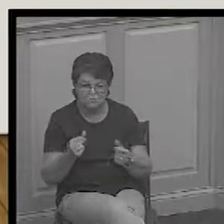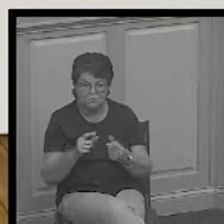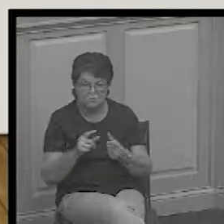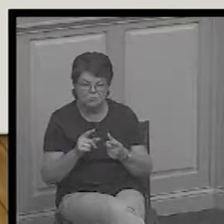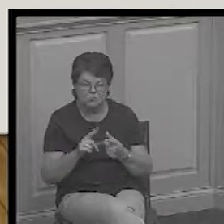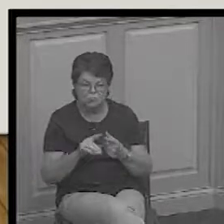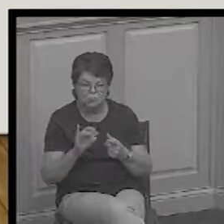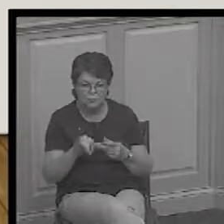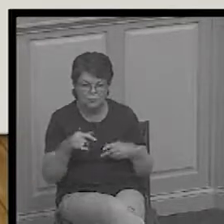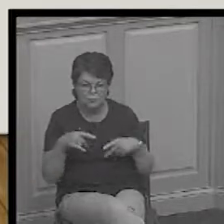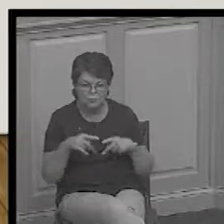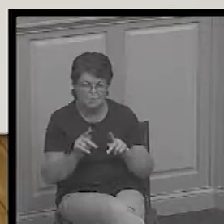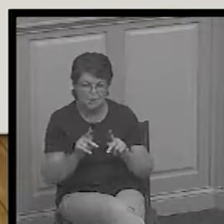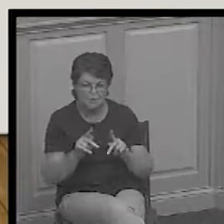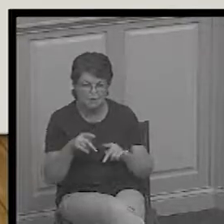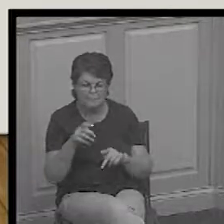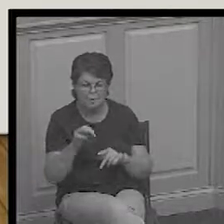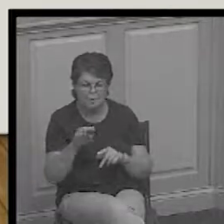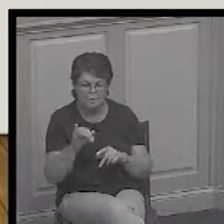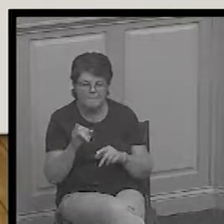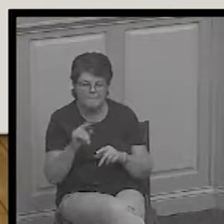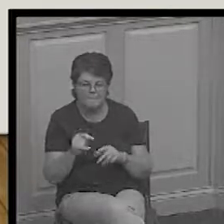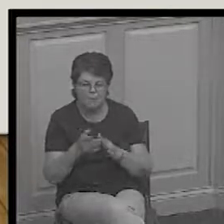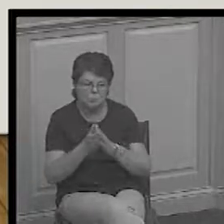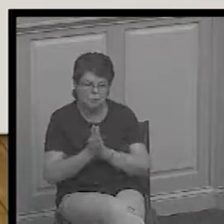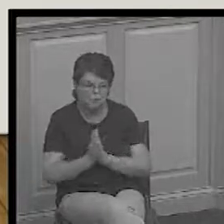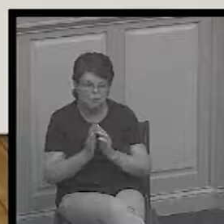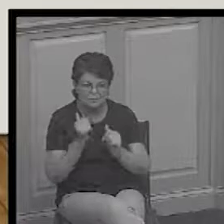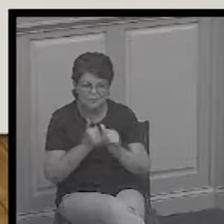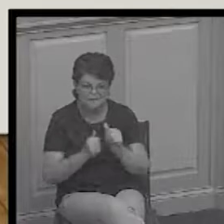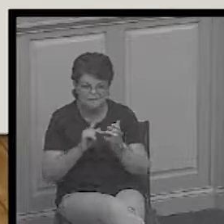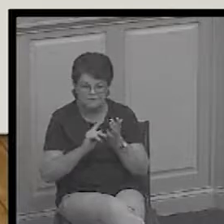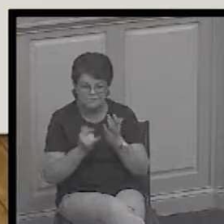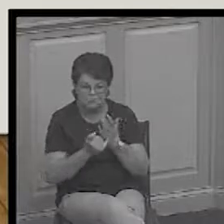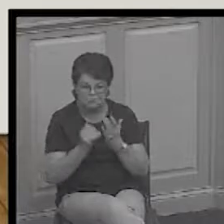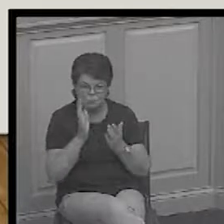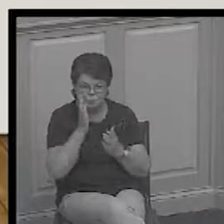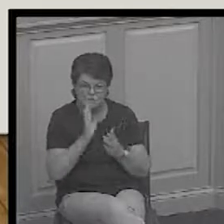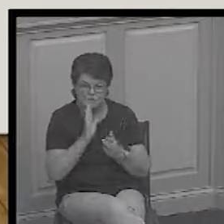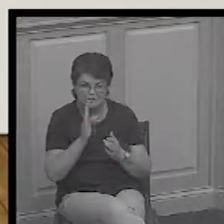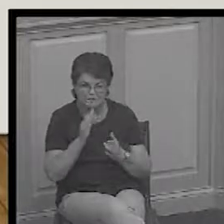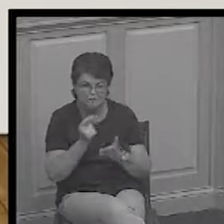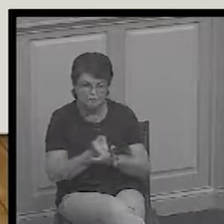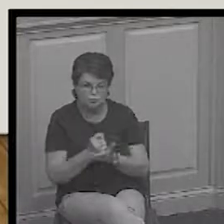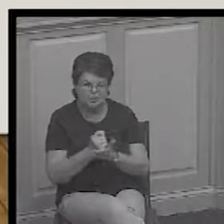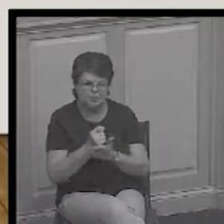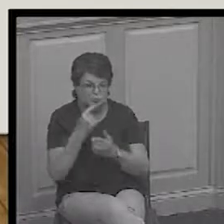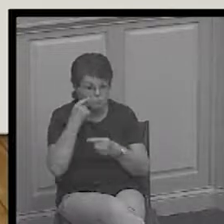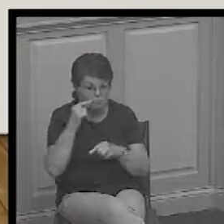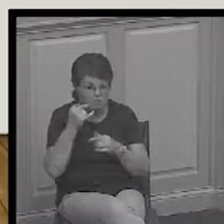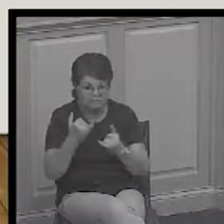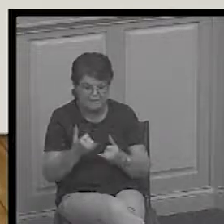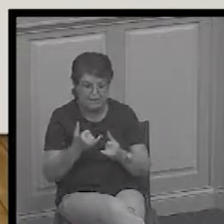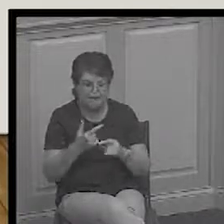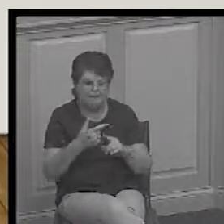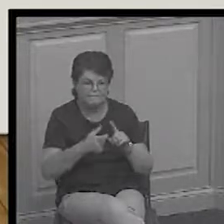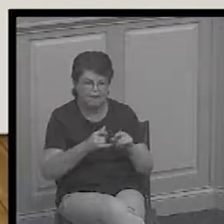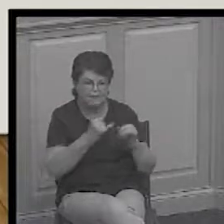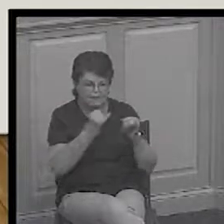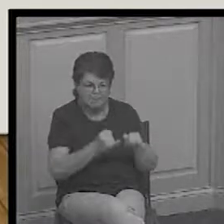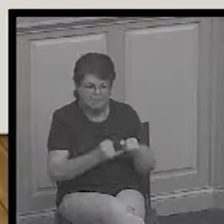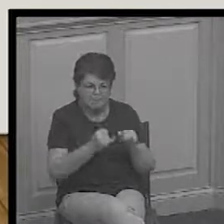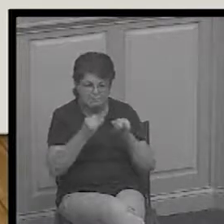permit requests that come before us. Every project will be treated now on a case-by-case basis. Beforehand, if it didn't meet